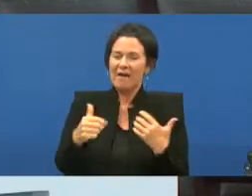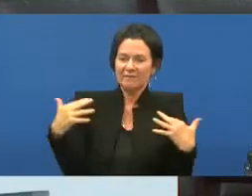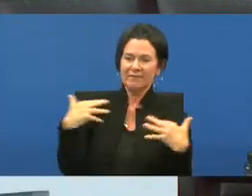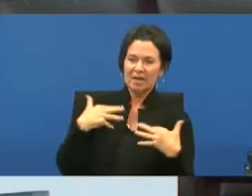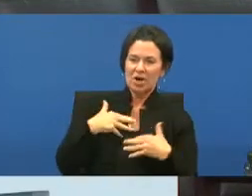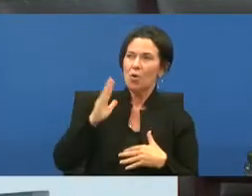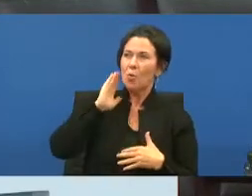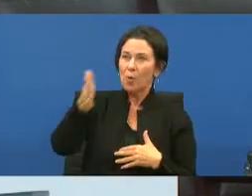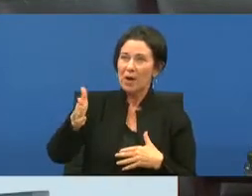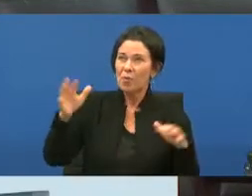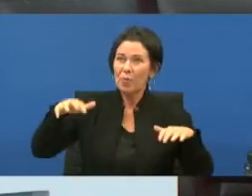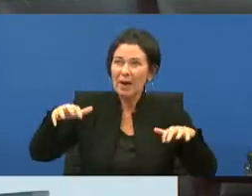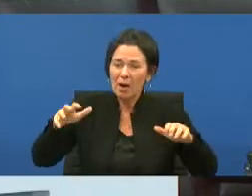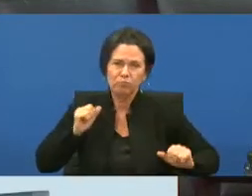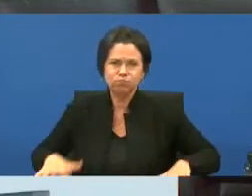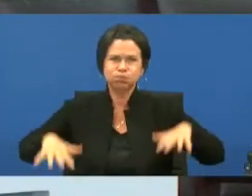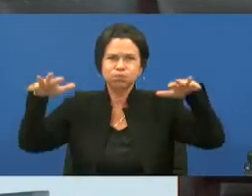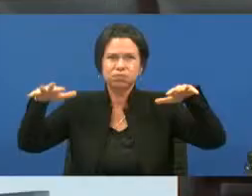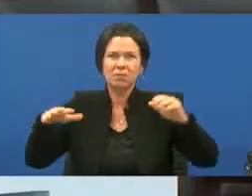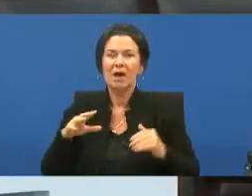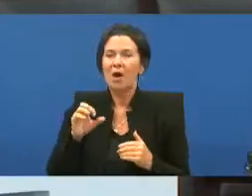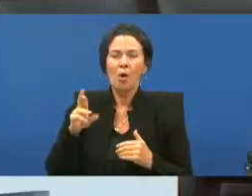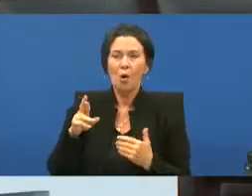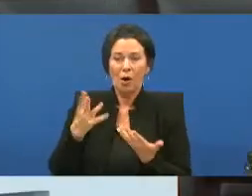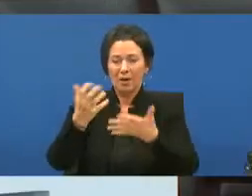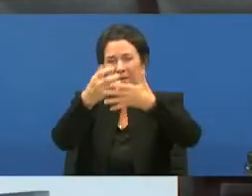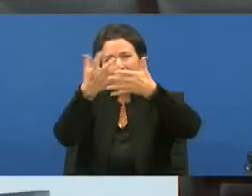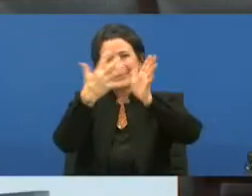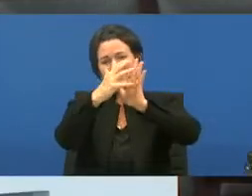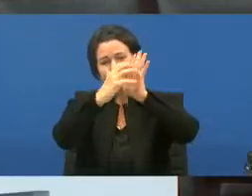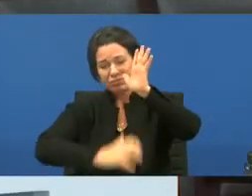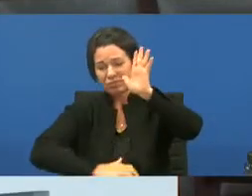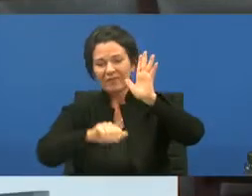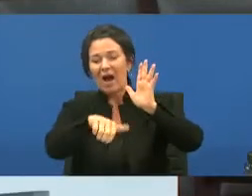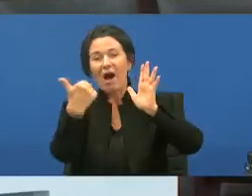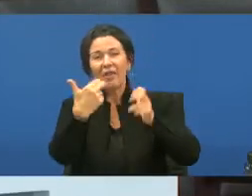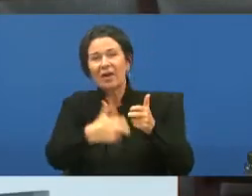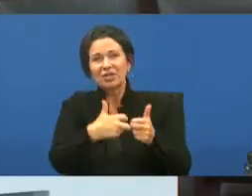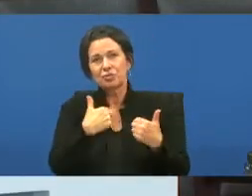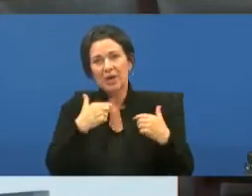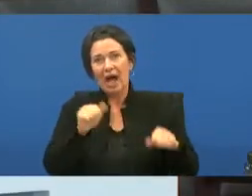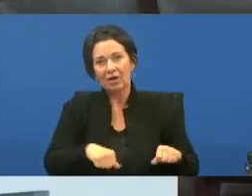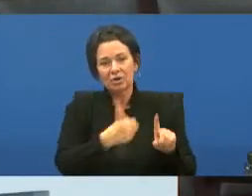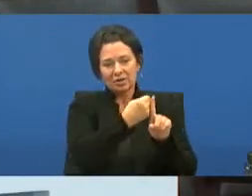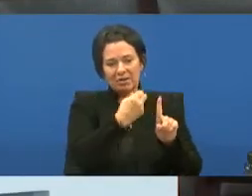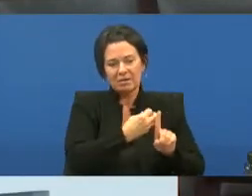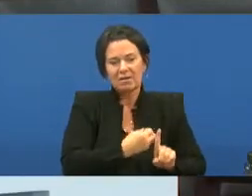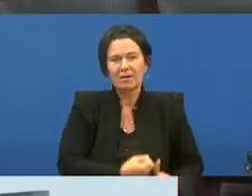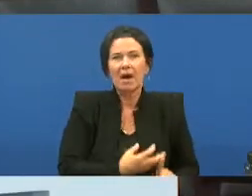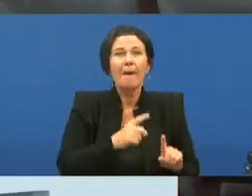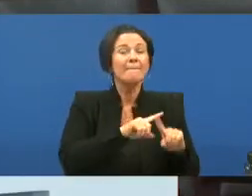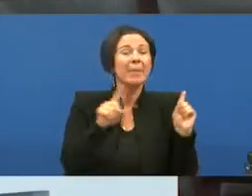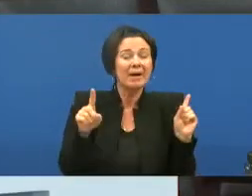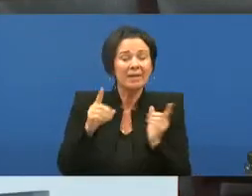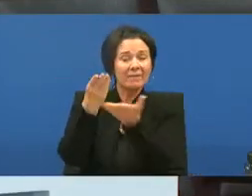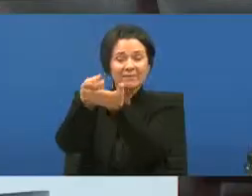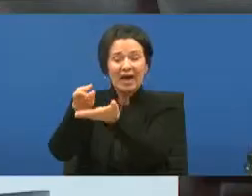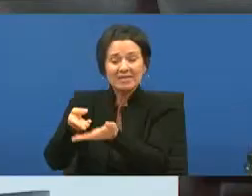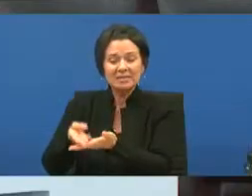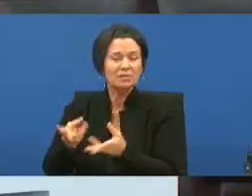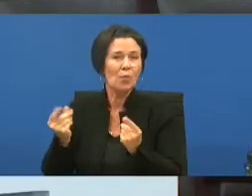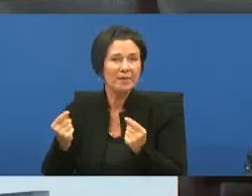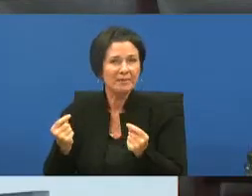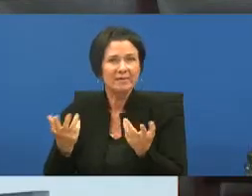it flooding or a swath of other issues that I could go into my feelings on. But the facts is